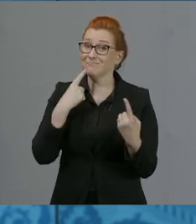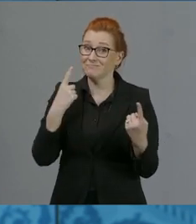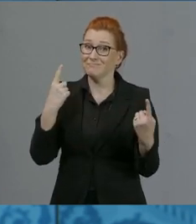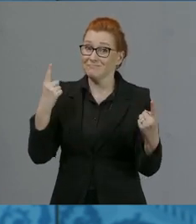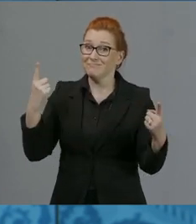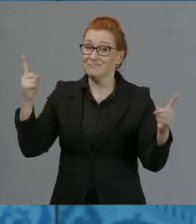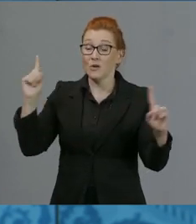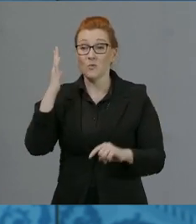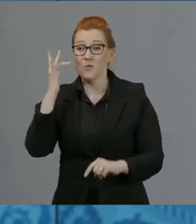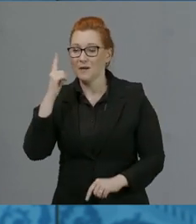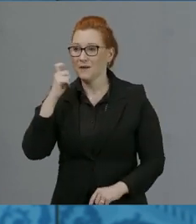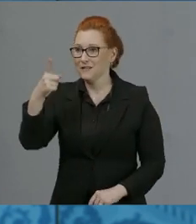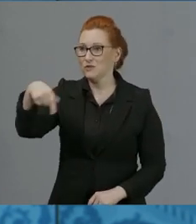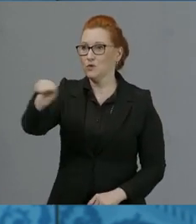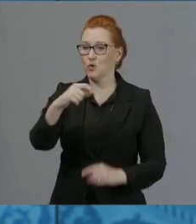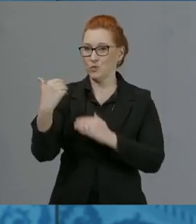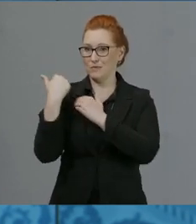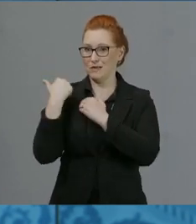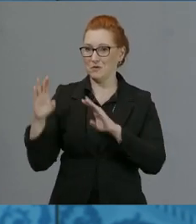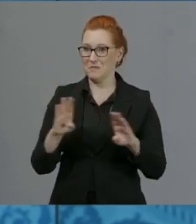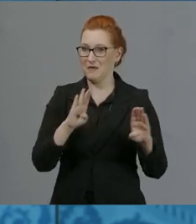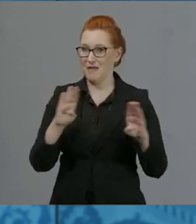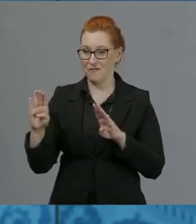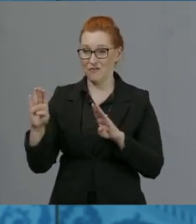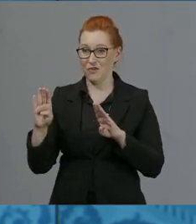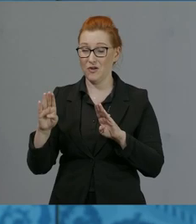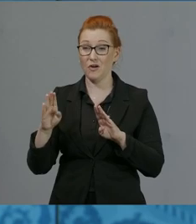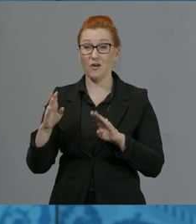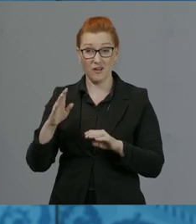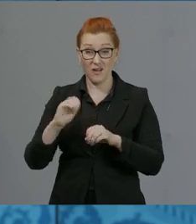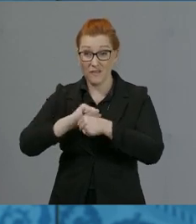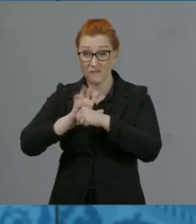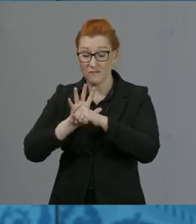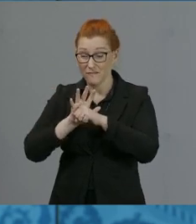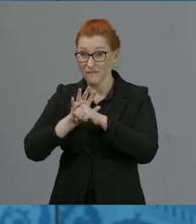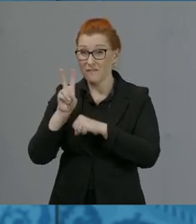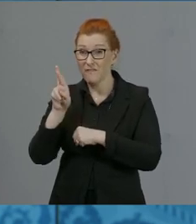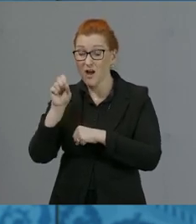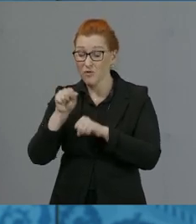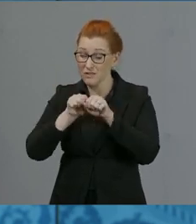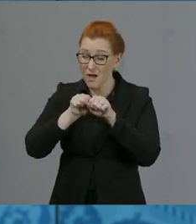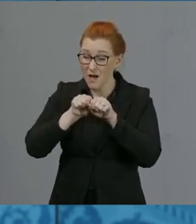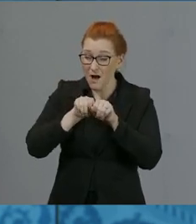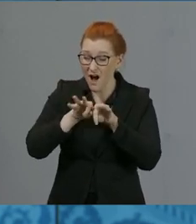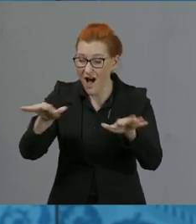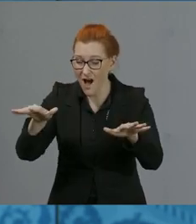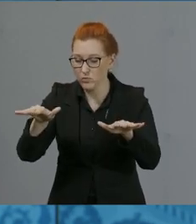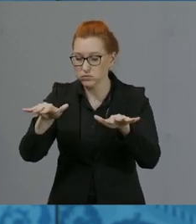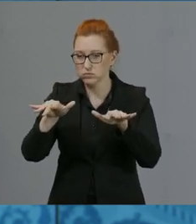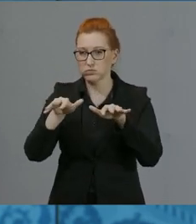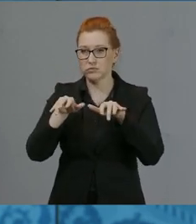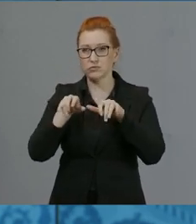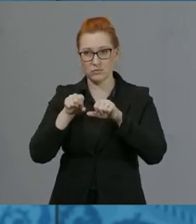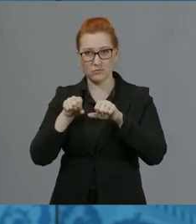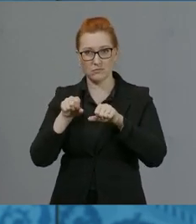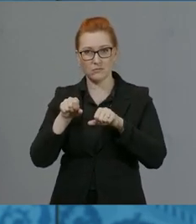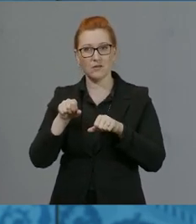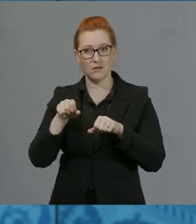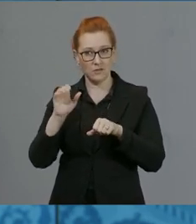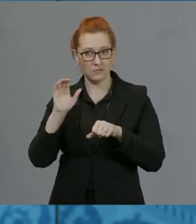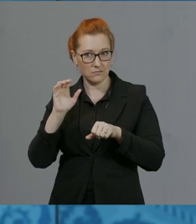responsible behavior that we've been able to slow the spread of this virus, that we have the right trends around our